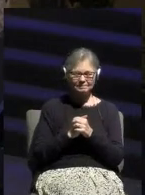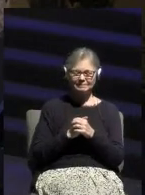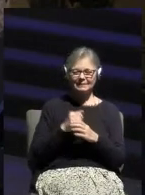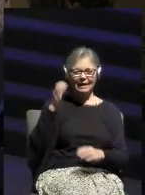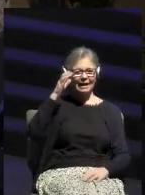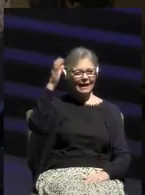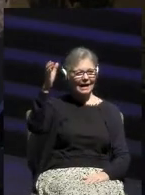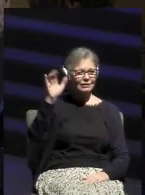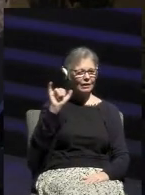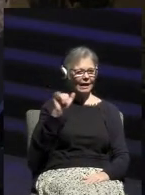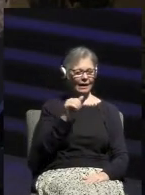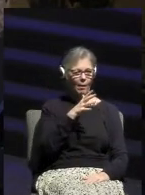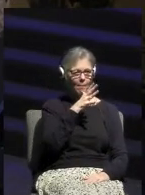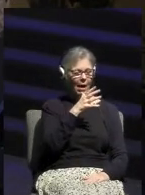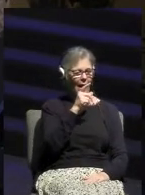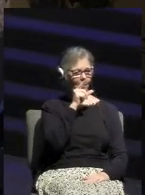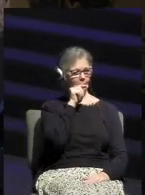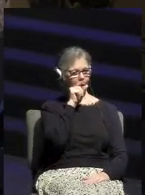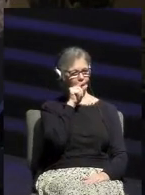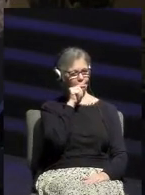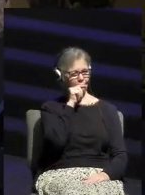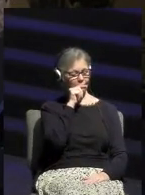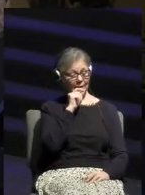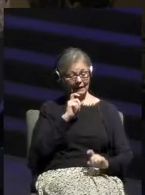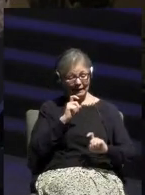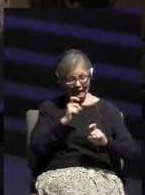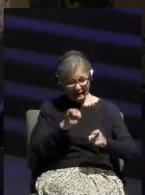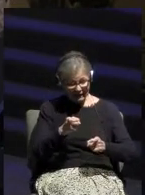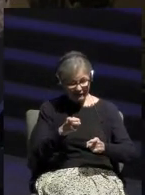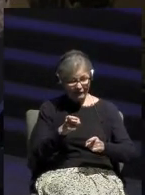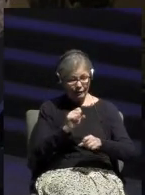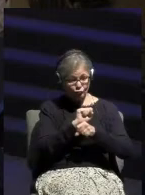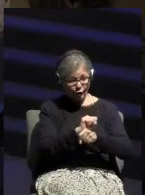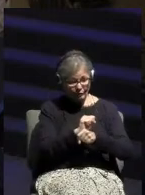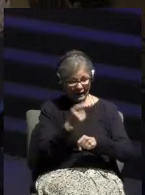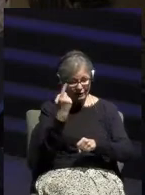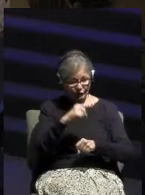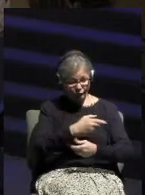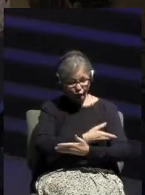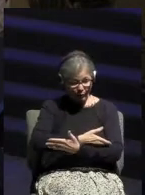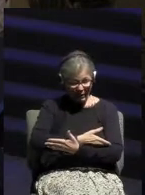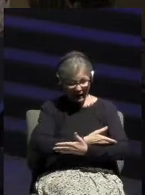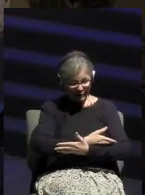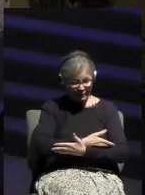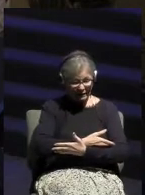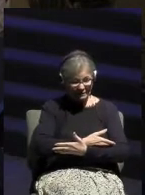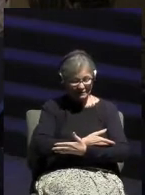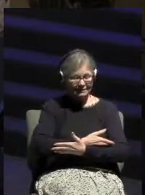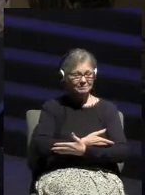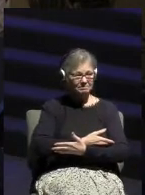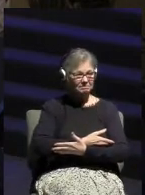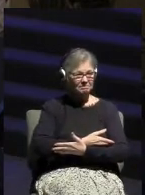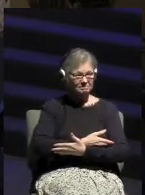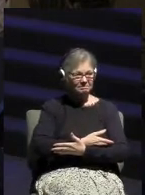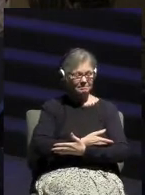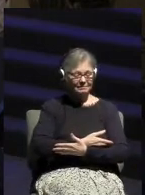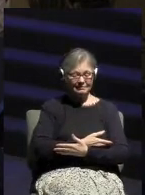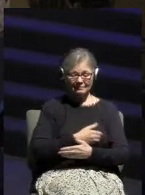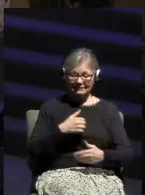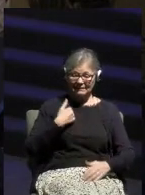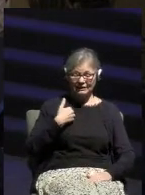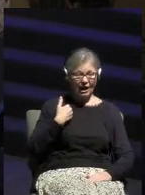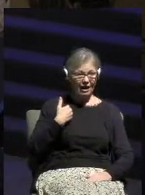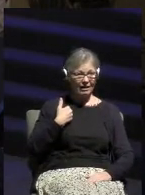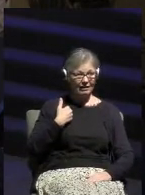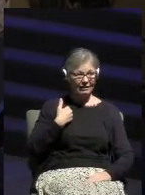of a mother bird providing for her young. And the idea of the young